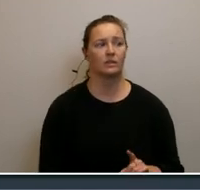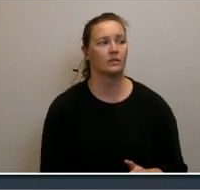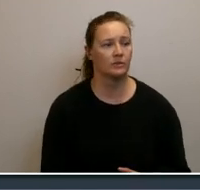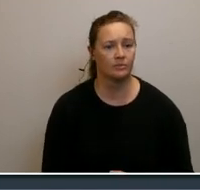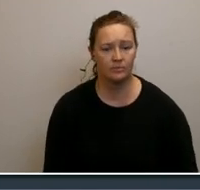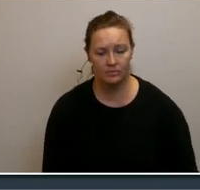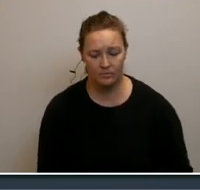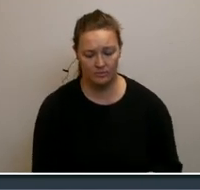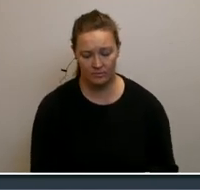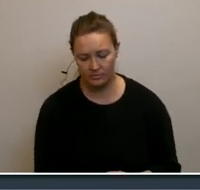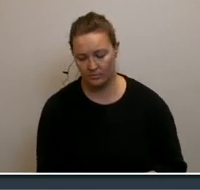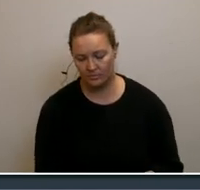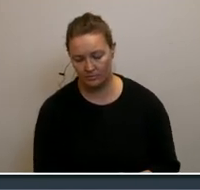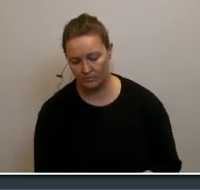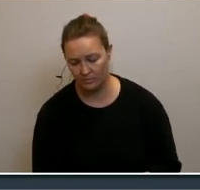area.